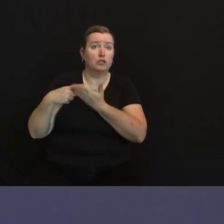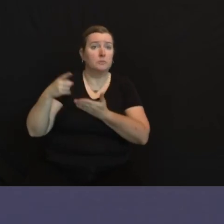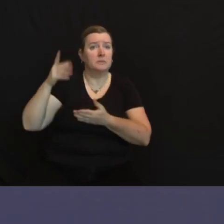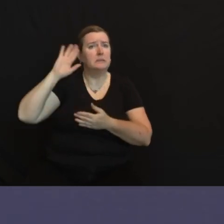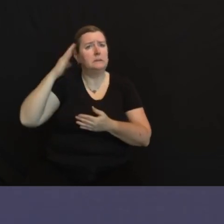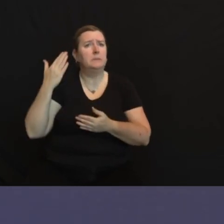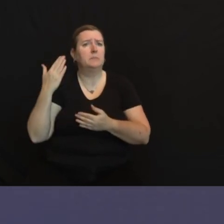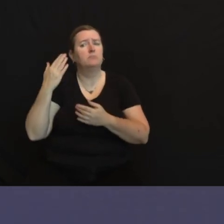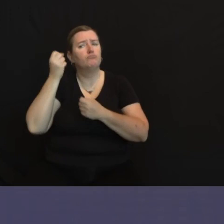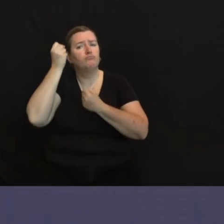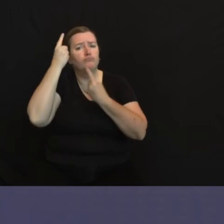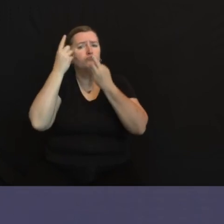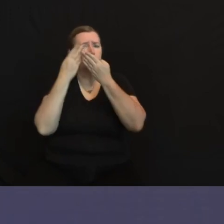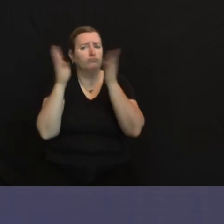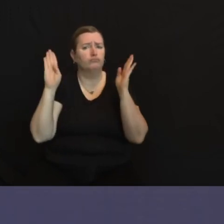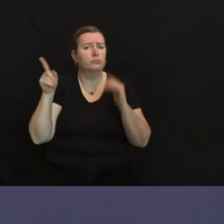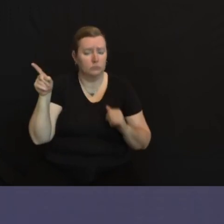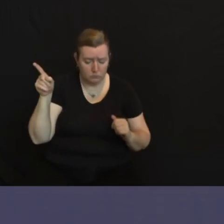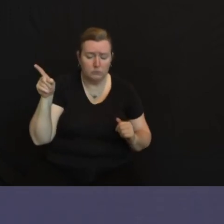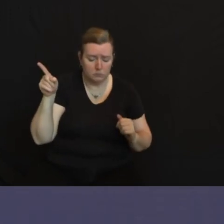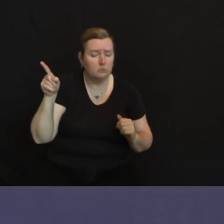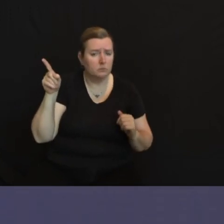and we shall see. This is something we still